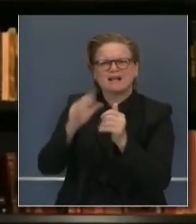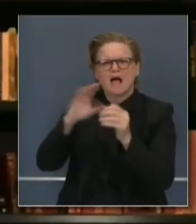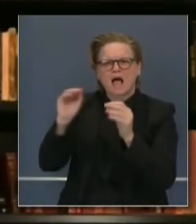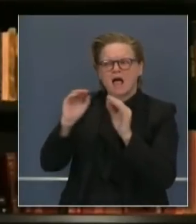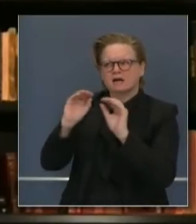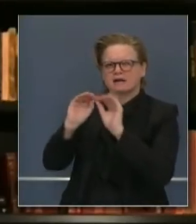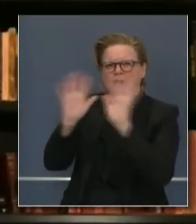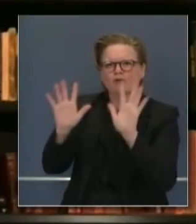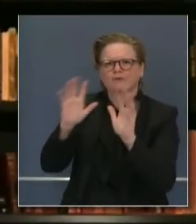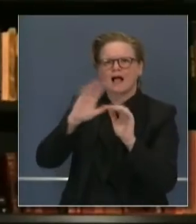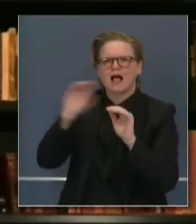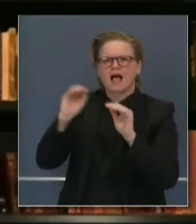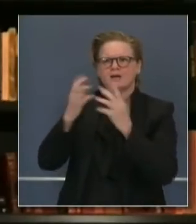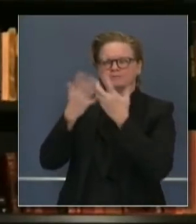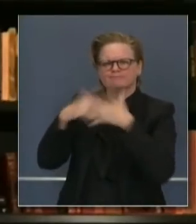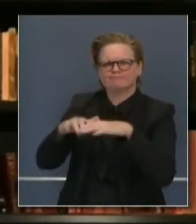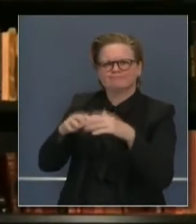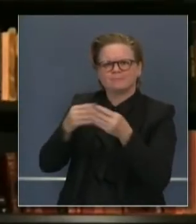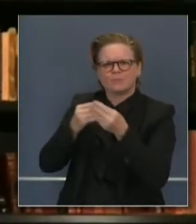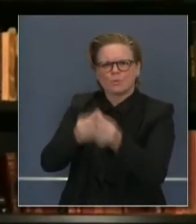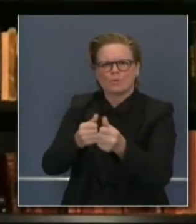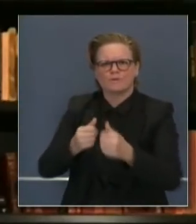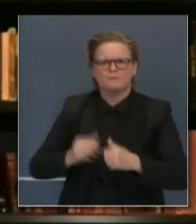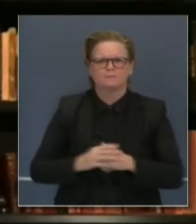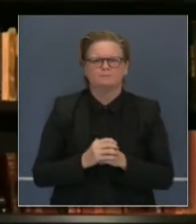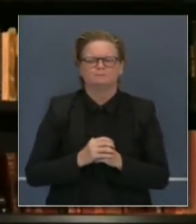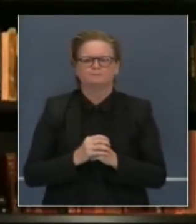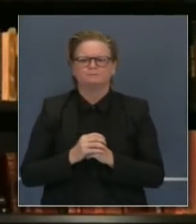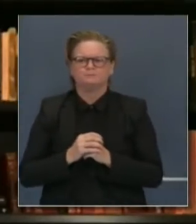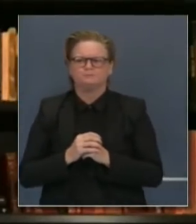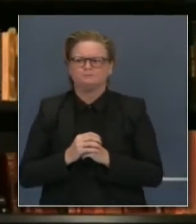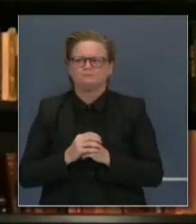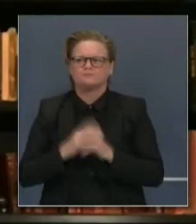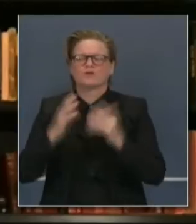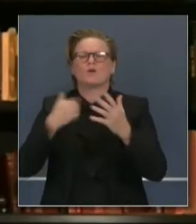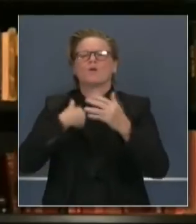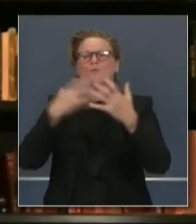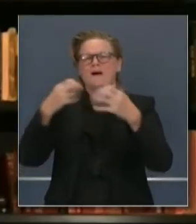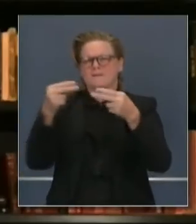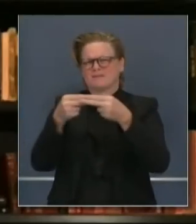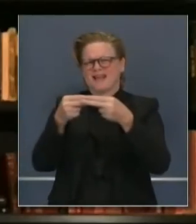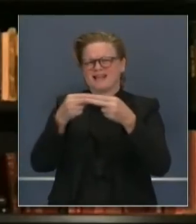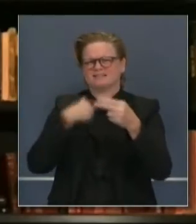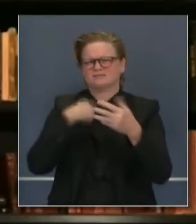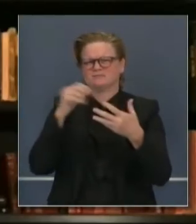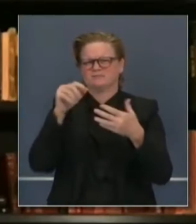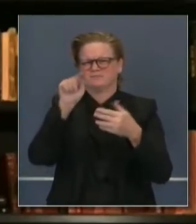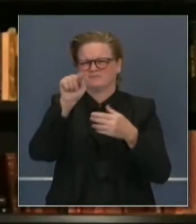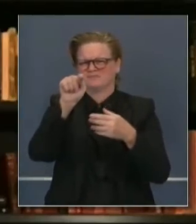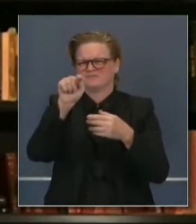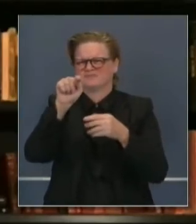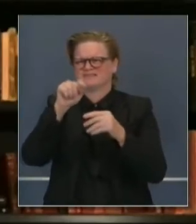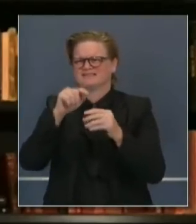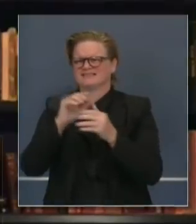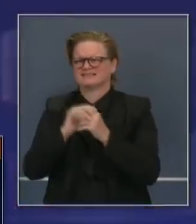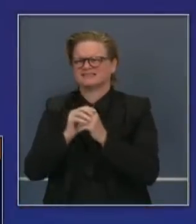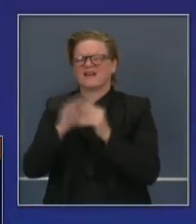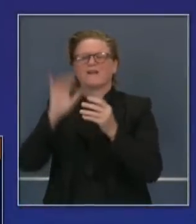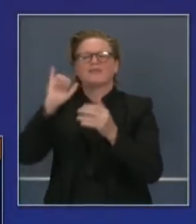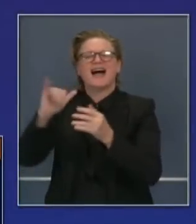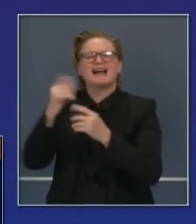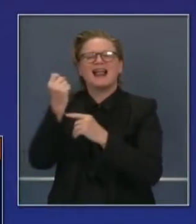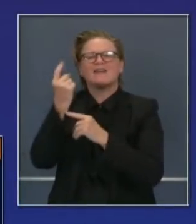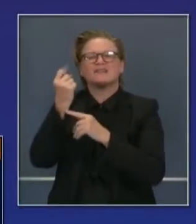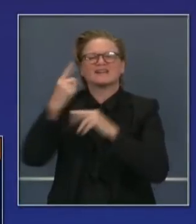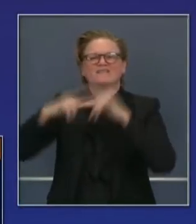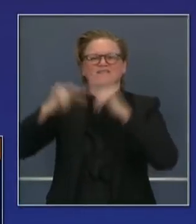saying a reminder, if I could just go back to the slide on the facilities ready to receive patients outside of the healthcare delivery system.